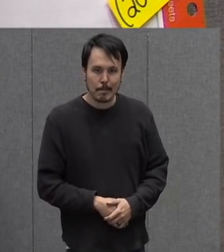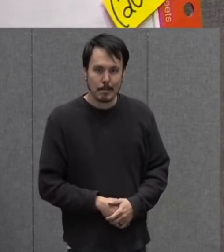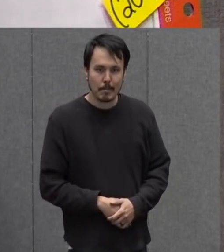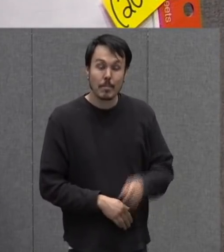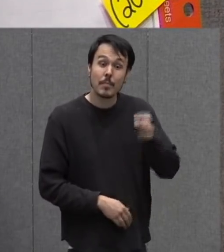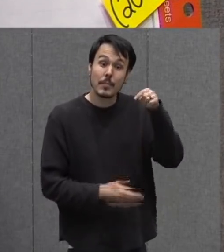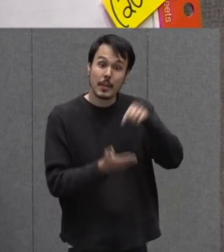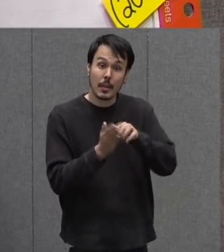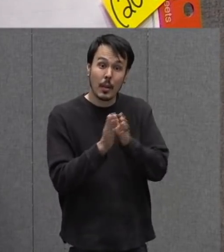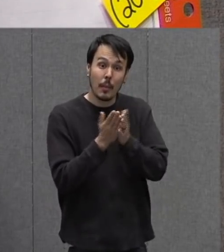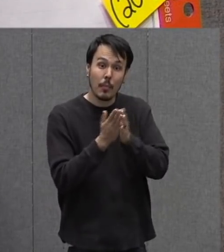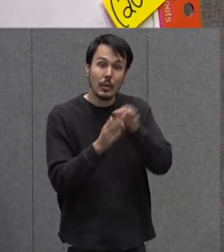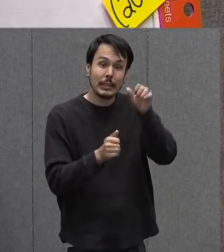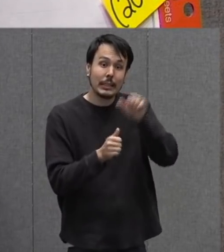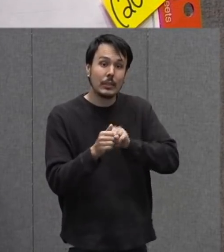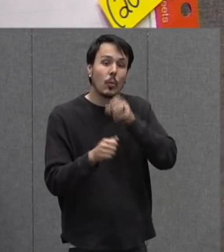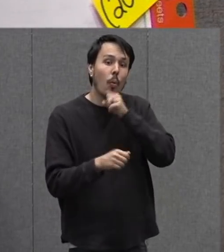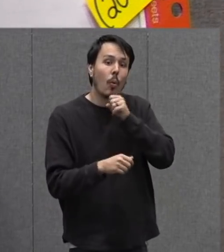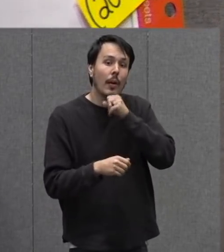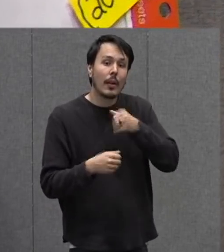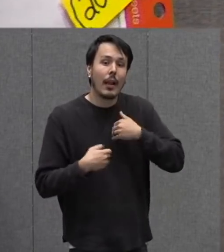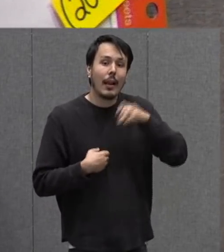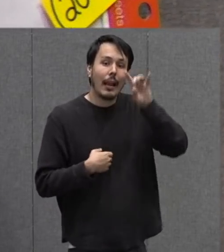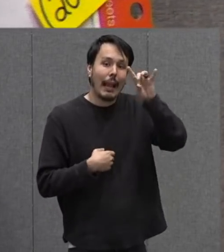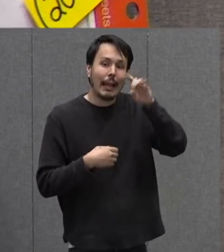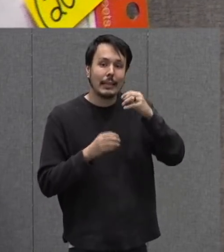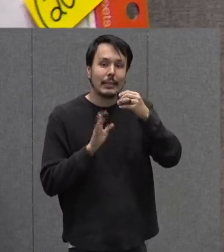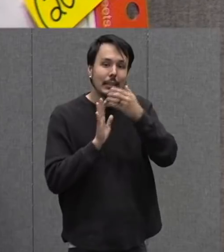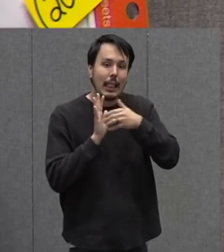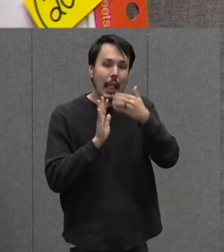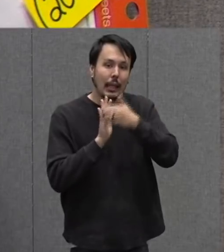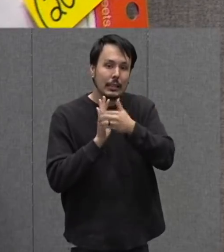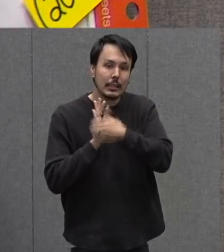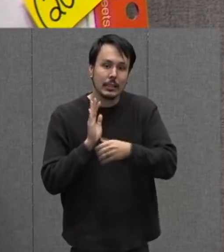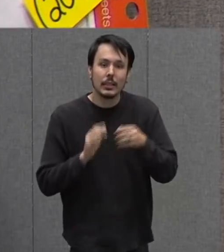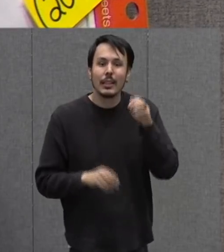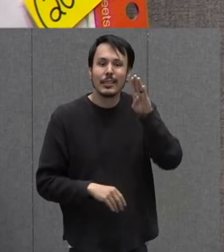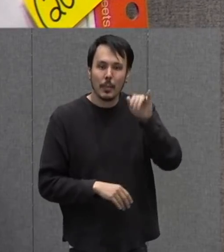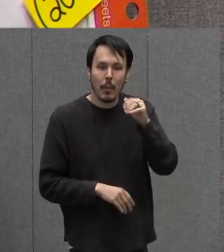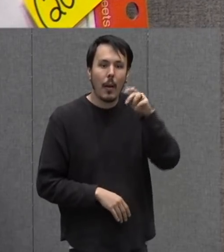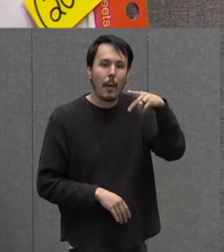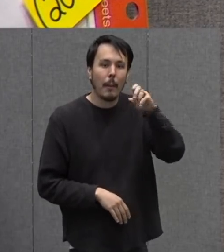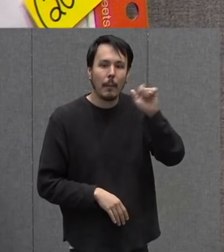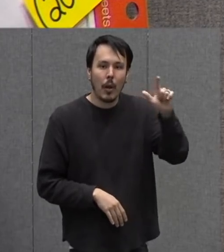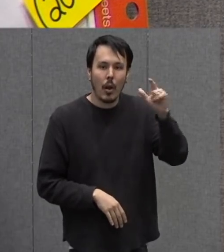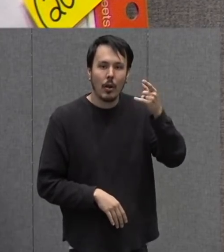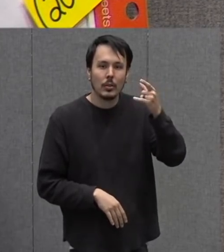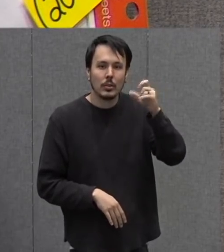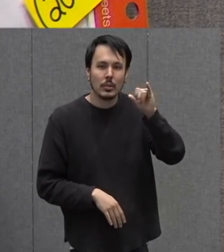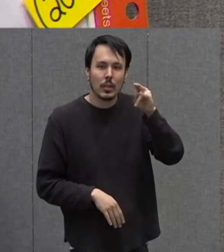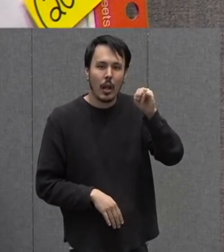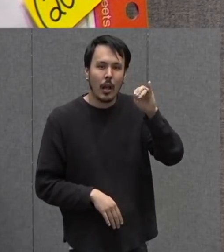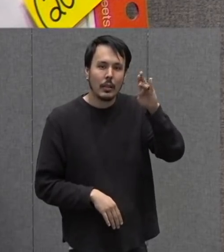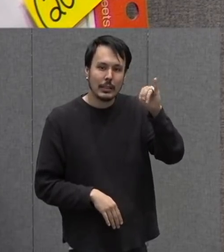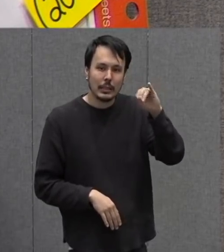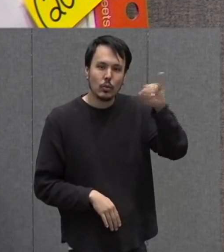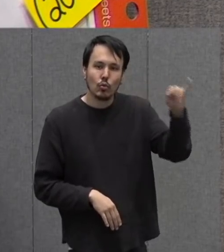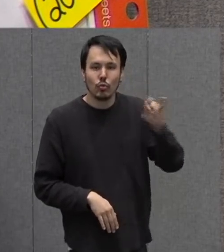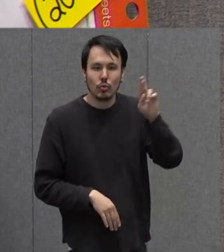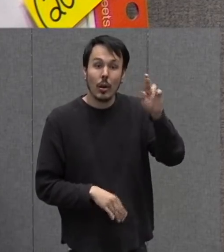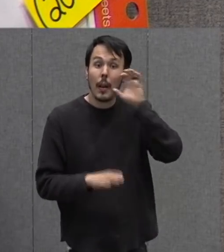This book, called Each Orange Had 8 Slices, a counting book, is by Paul Giganti, Jr., and pictures